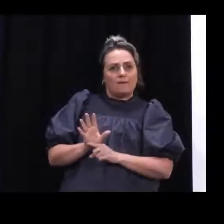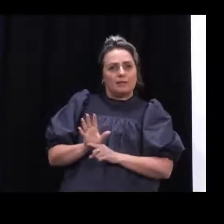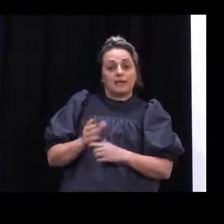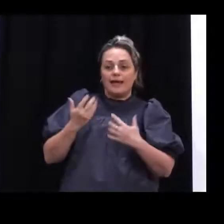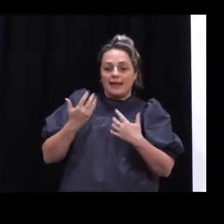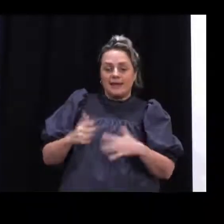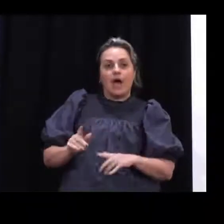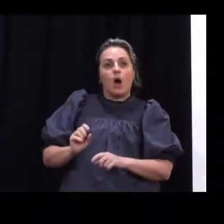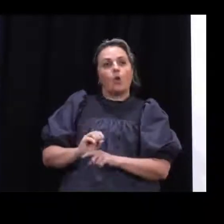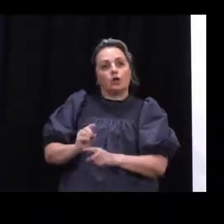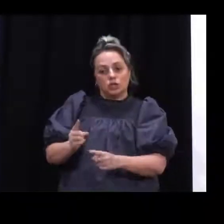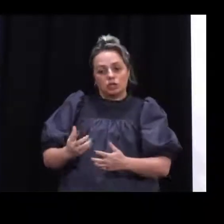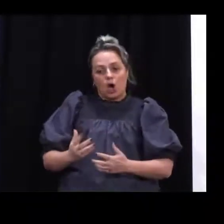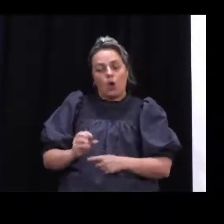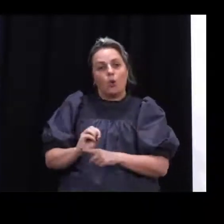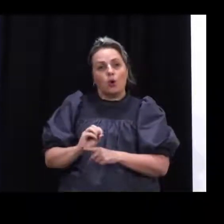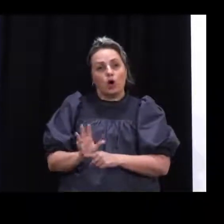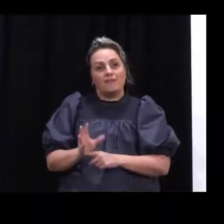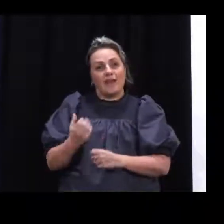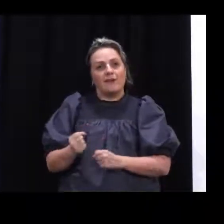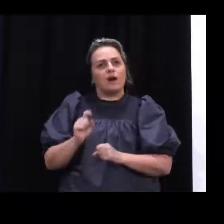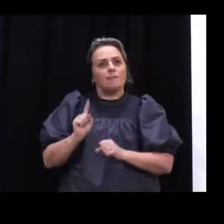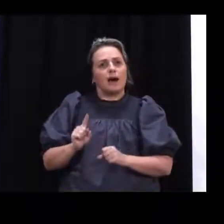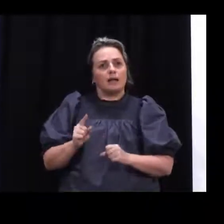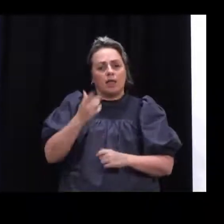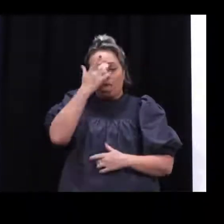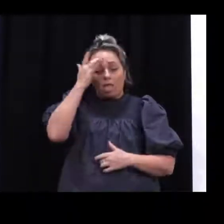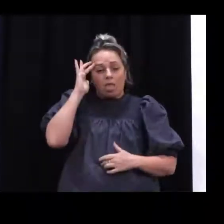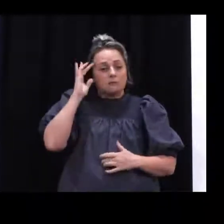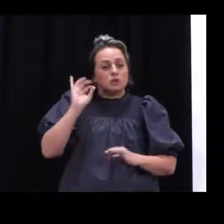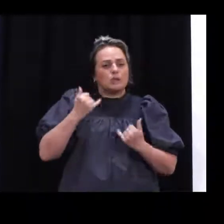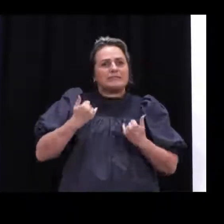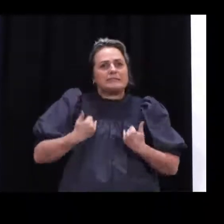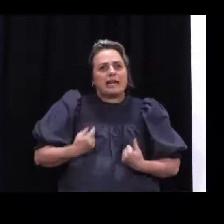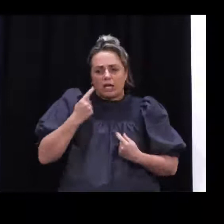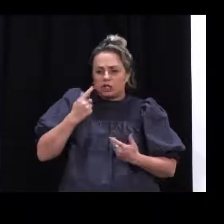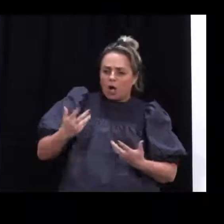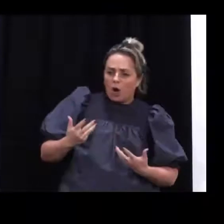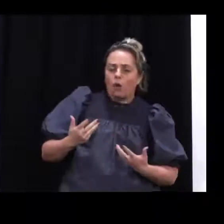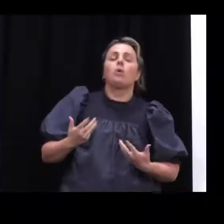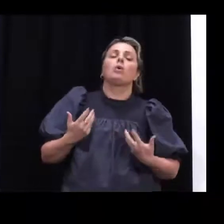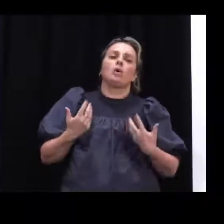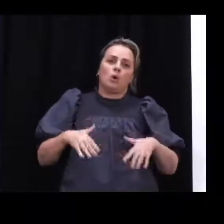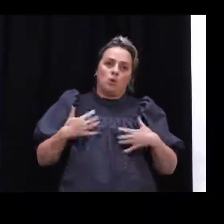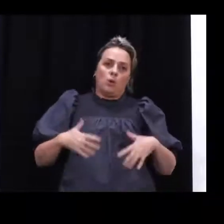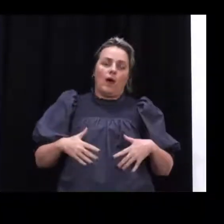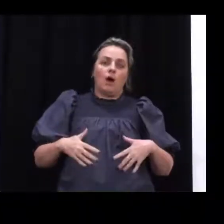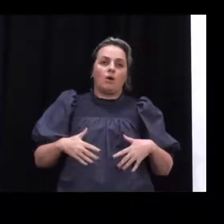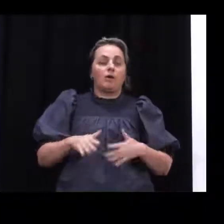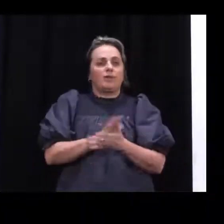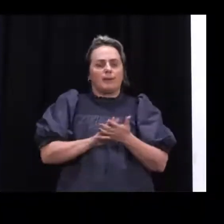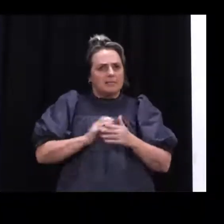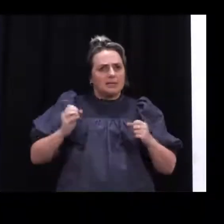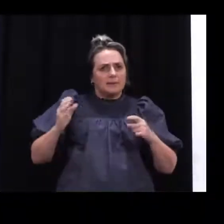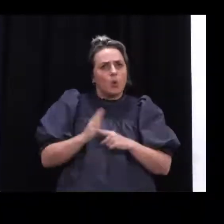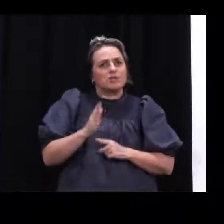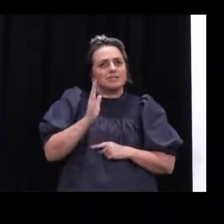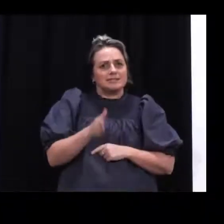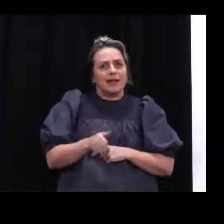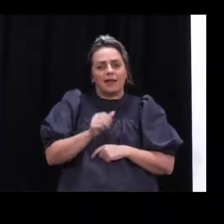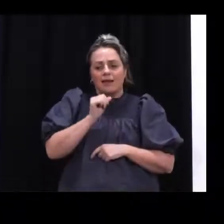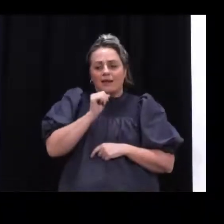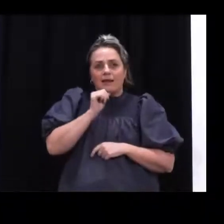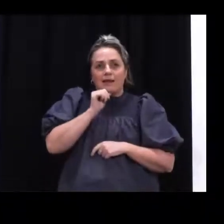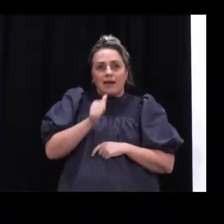remains asymptomatic. And this emphasises the importance of anyone who is a close contact or a very close contact seeing